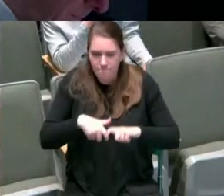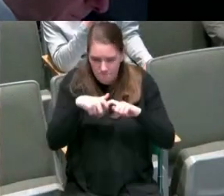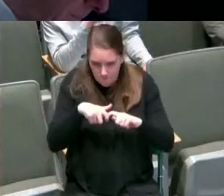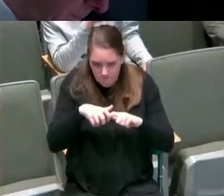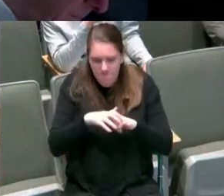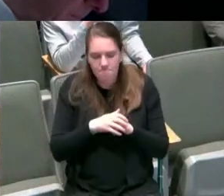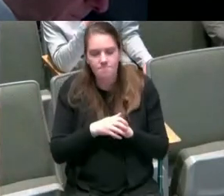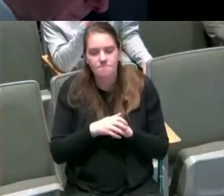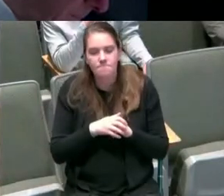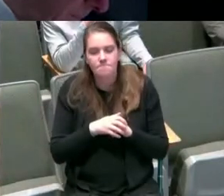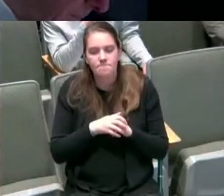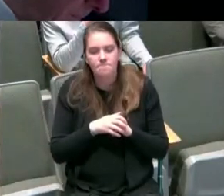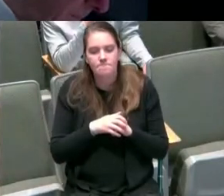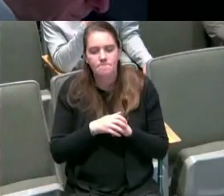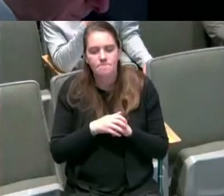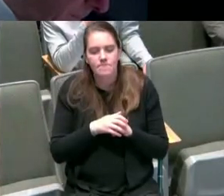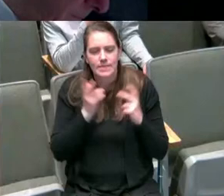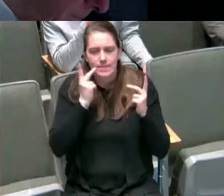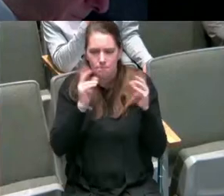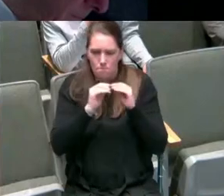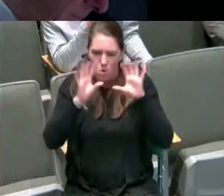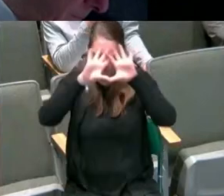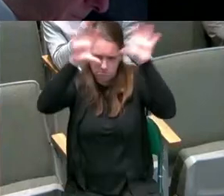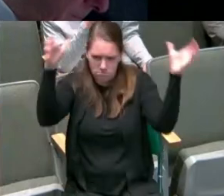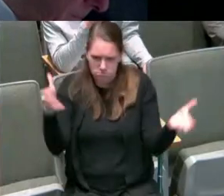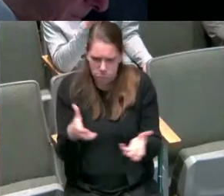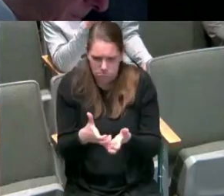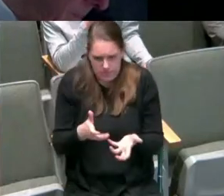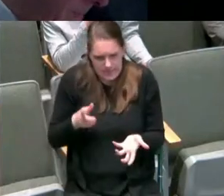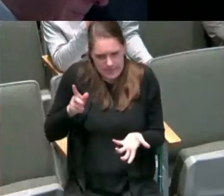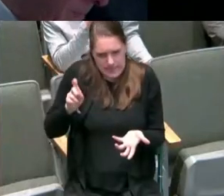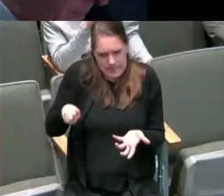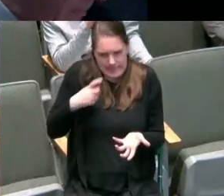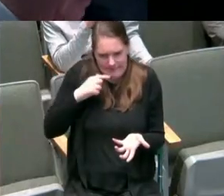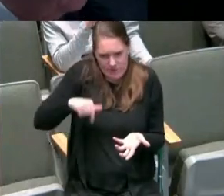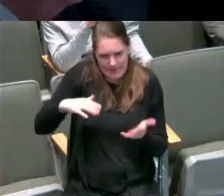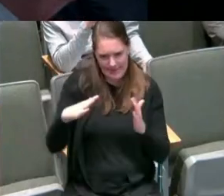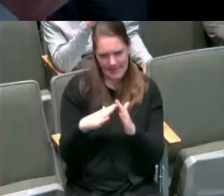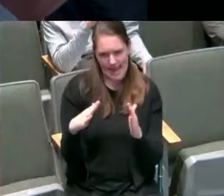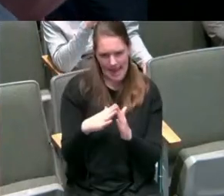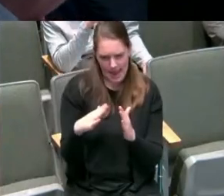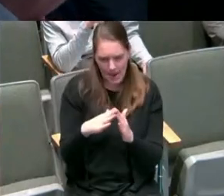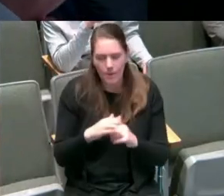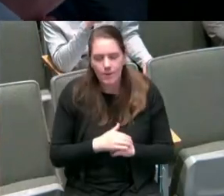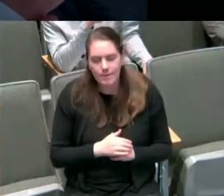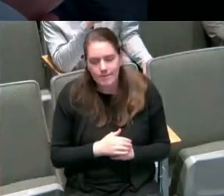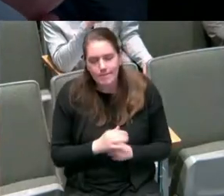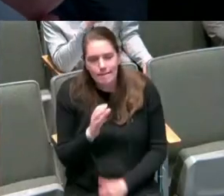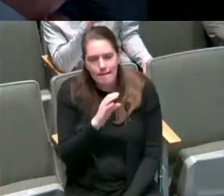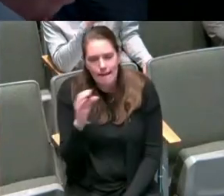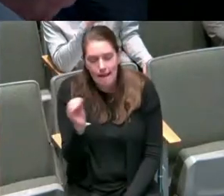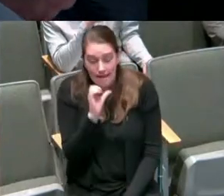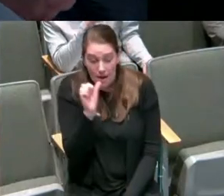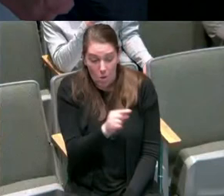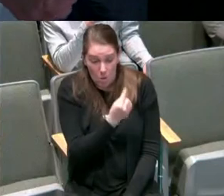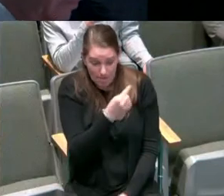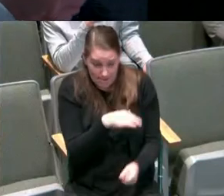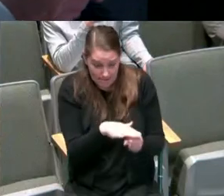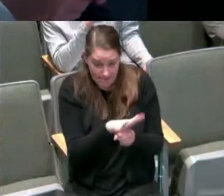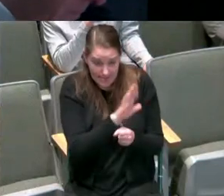and look at comprehensive planning of all the town needs and also look Beyond just the Center School